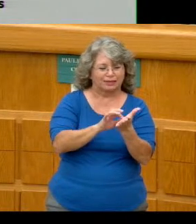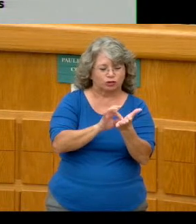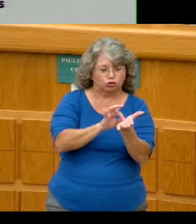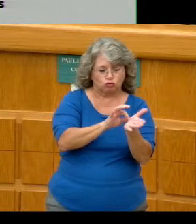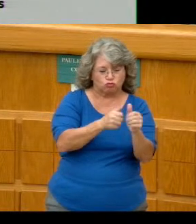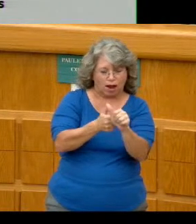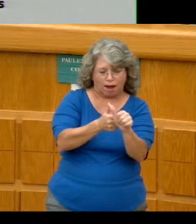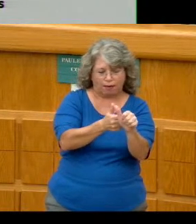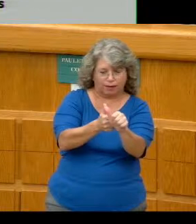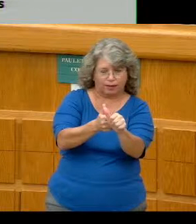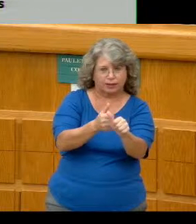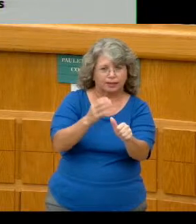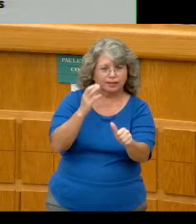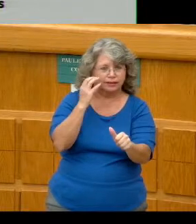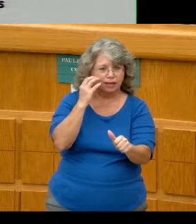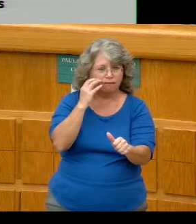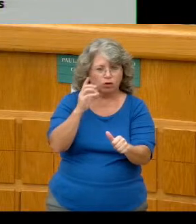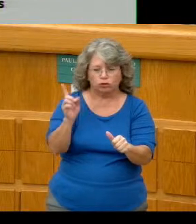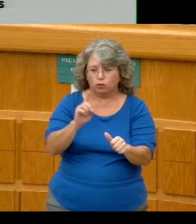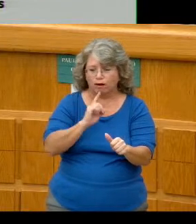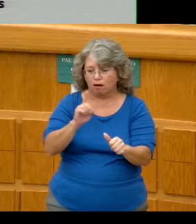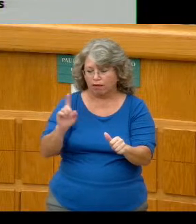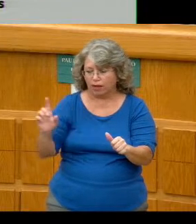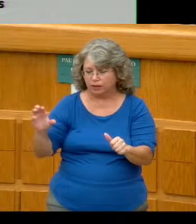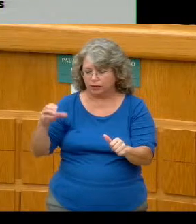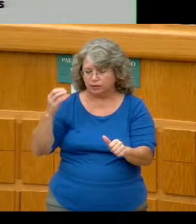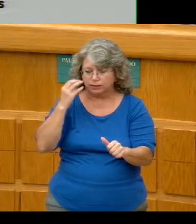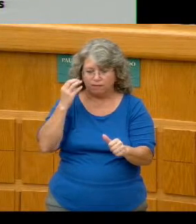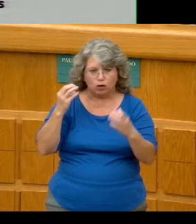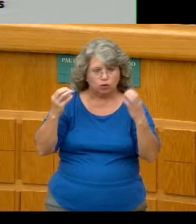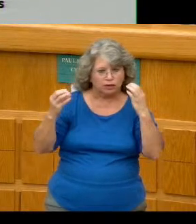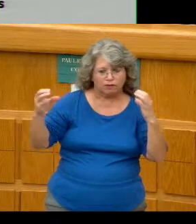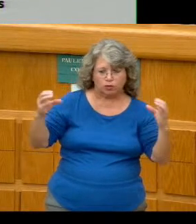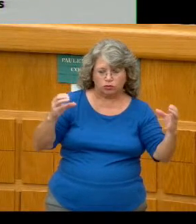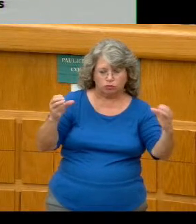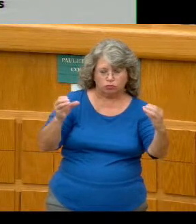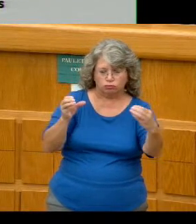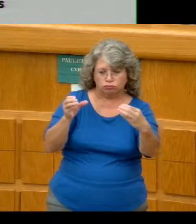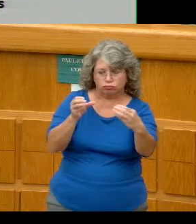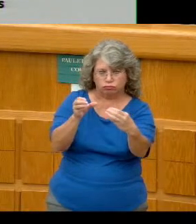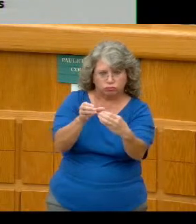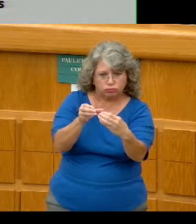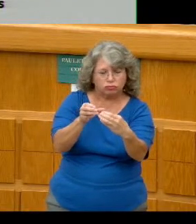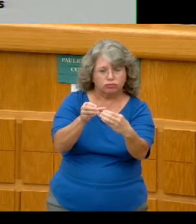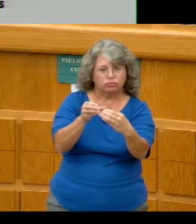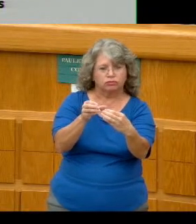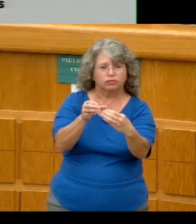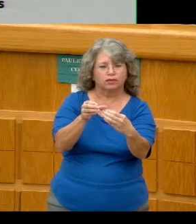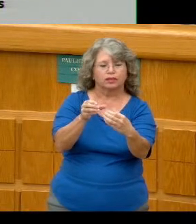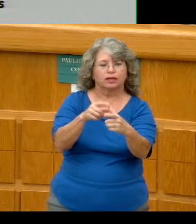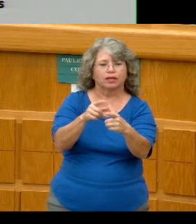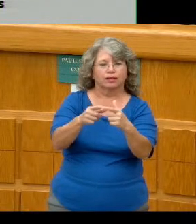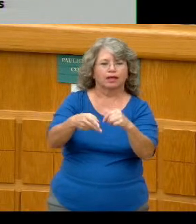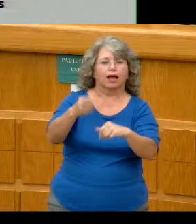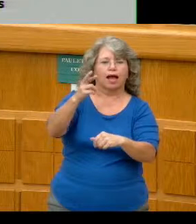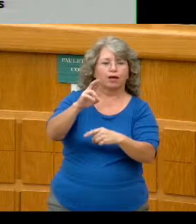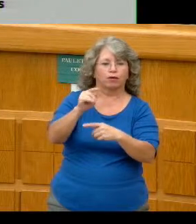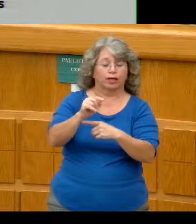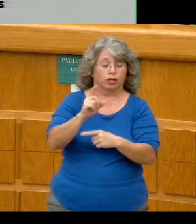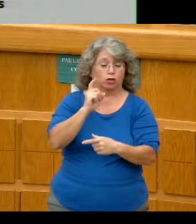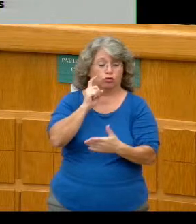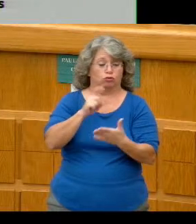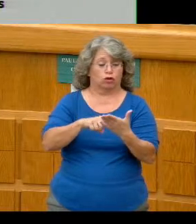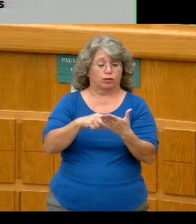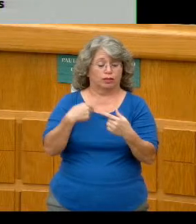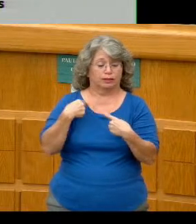each other. And so the more cell phones that come close to each other, the higher the rate. And what you can see is that since the beginning of remote schooling,